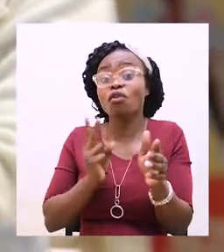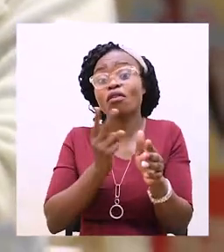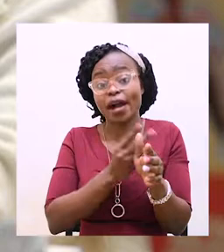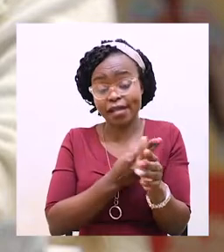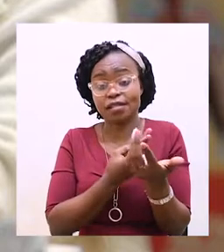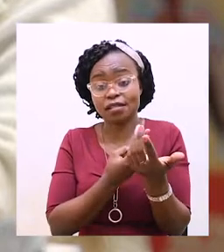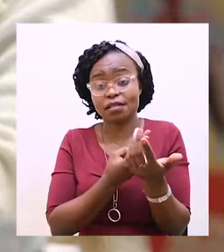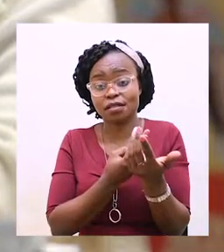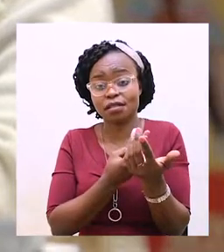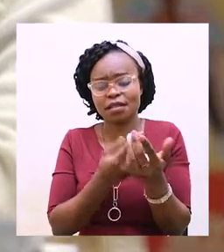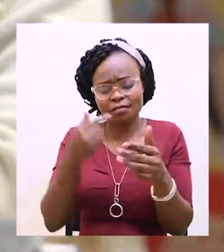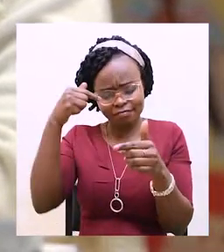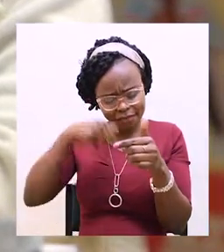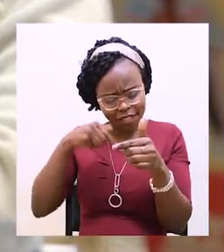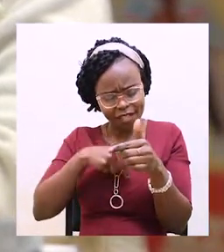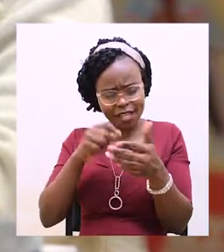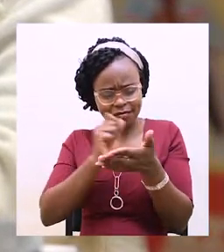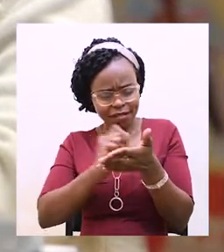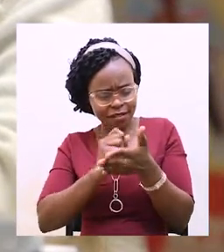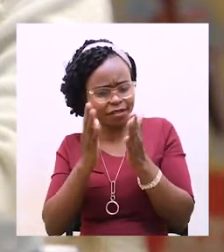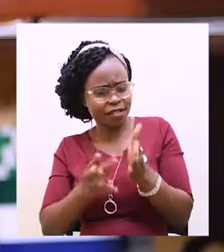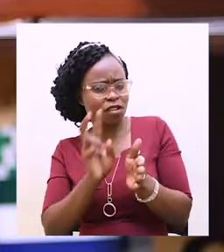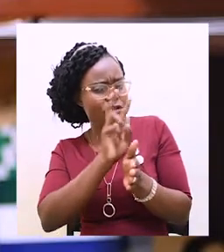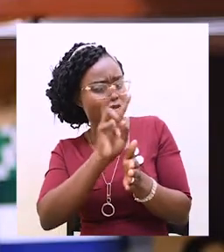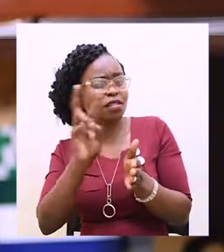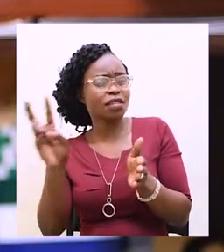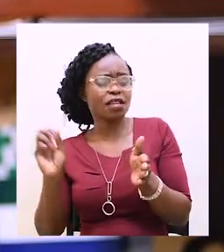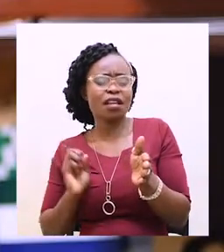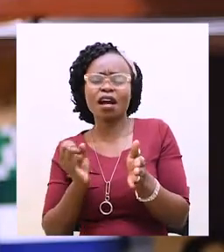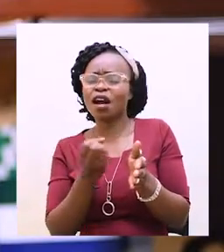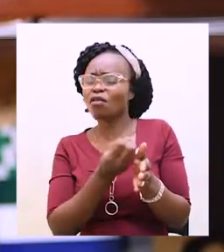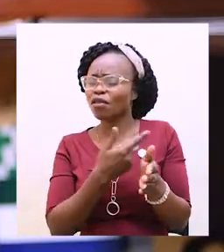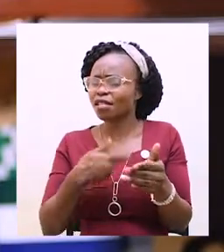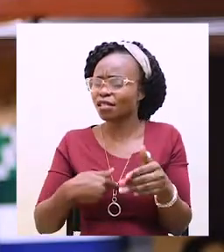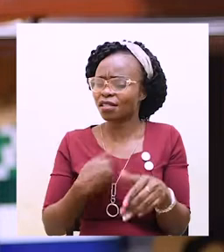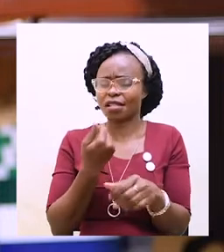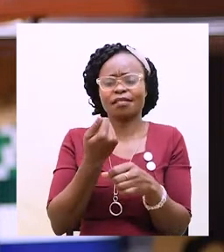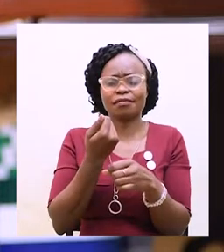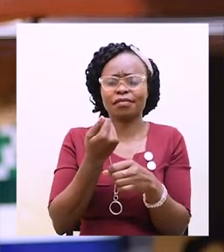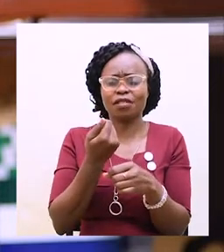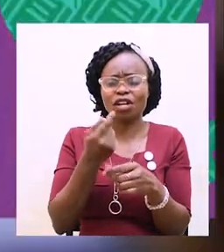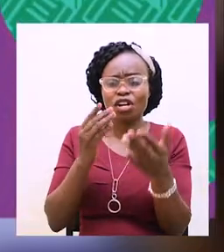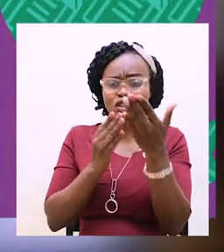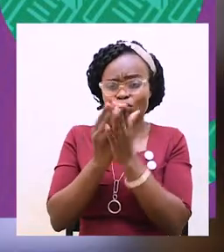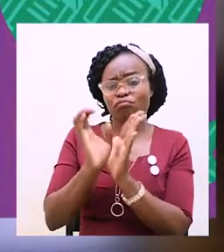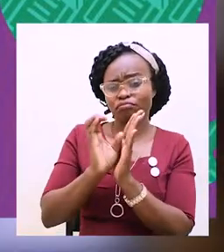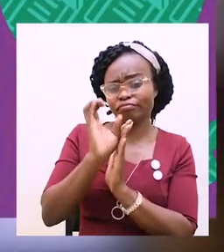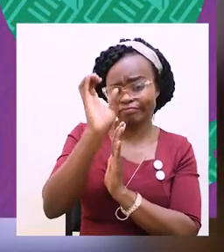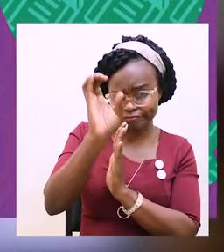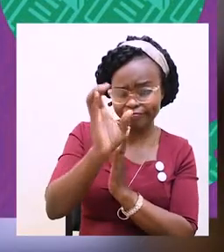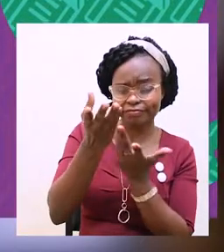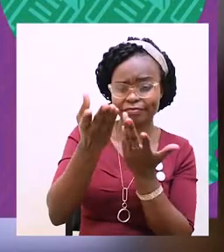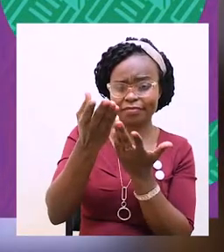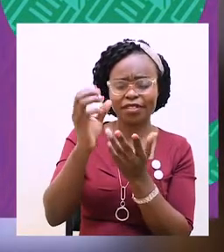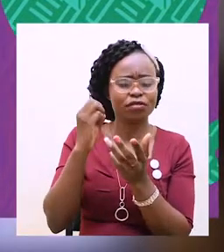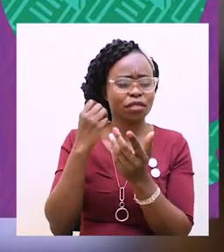I think internally as a secretariat, we have seen ourselves going through the African Feminist Charter to be able